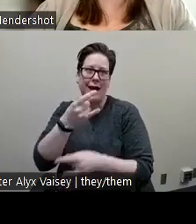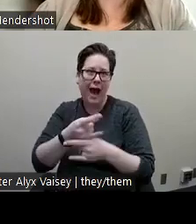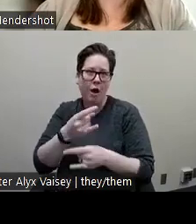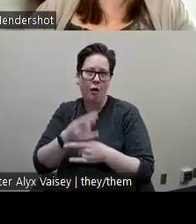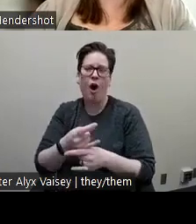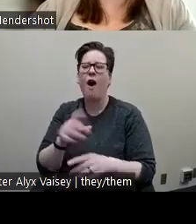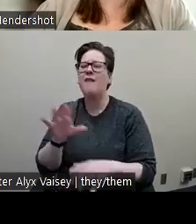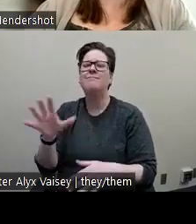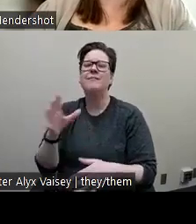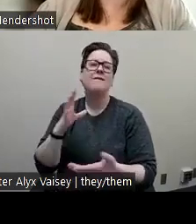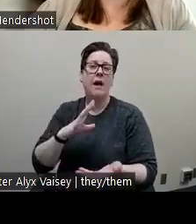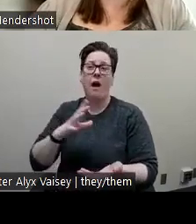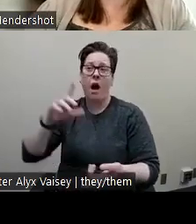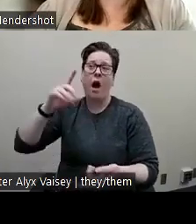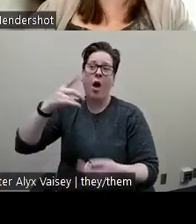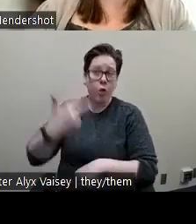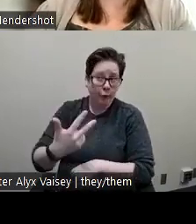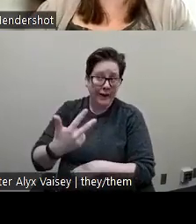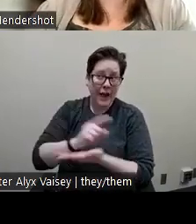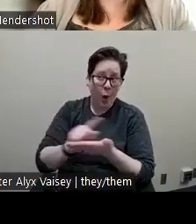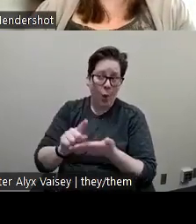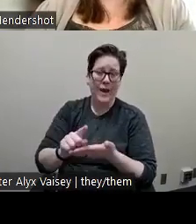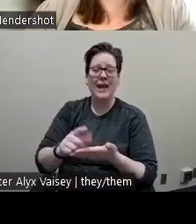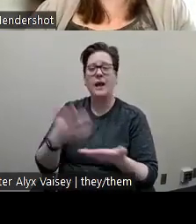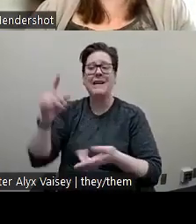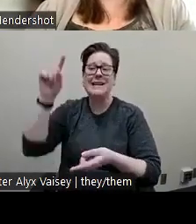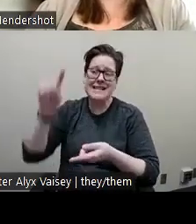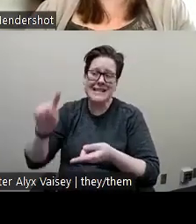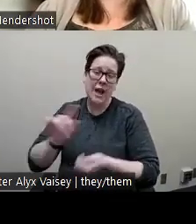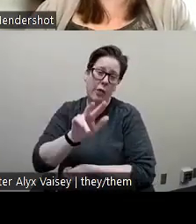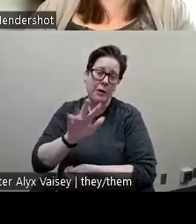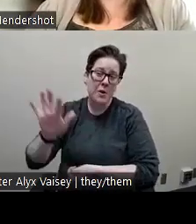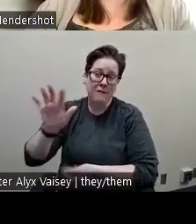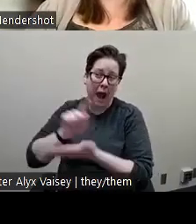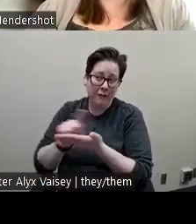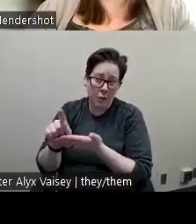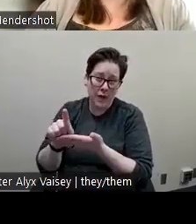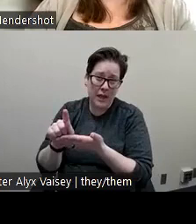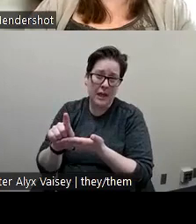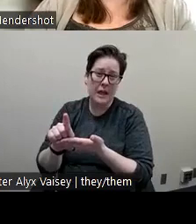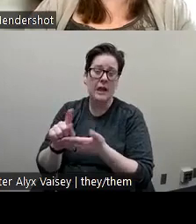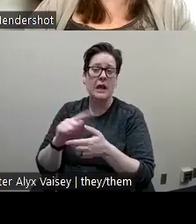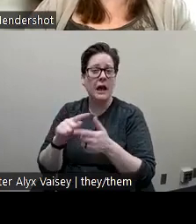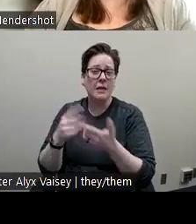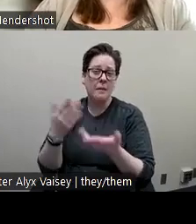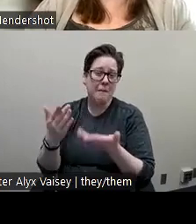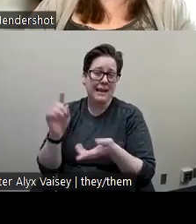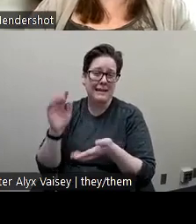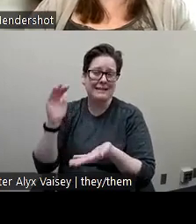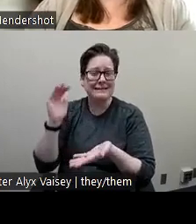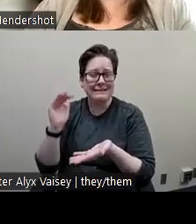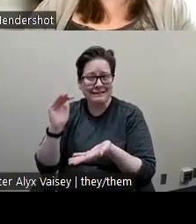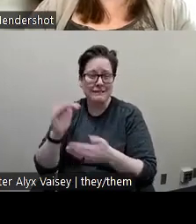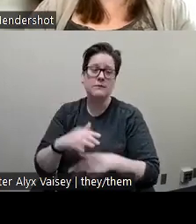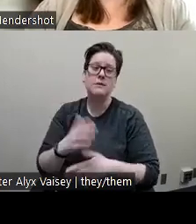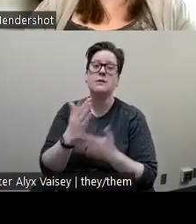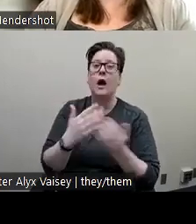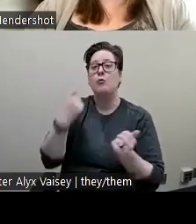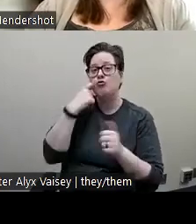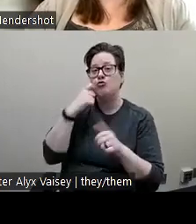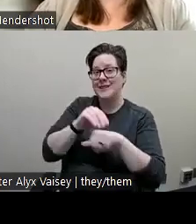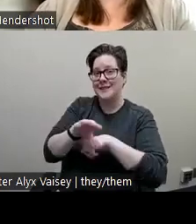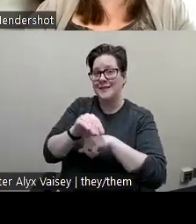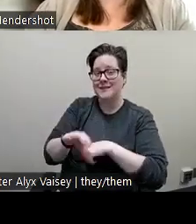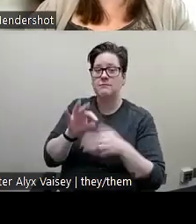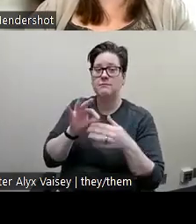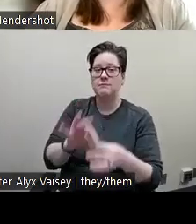back, trying to shoot for 3 to 5, and then maybe moderating from there. Some of the more recent guidelines from cancer